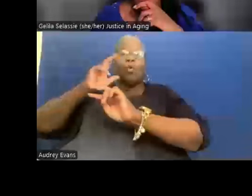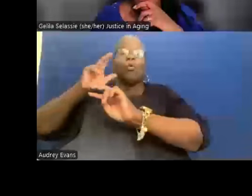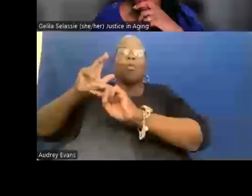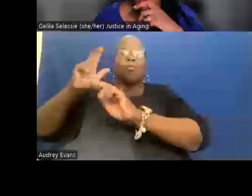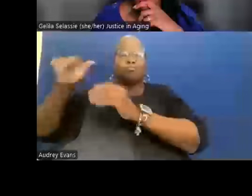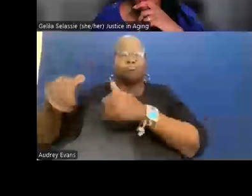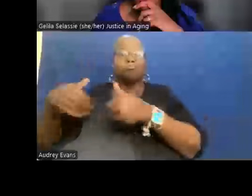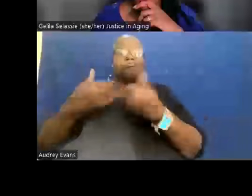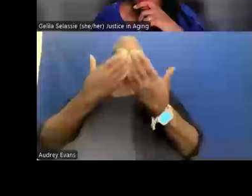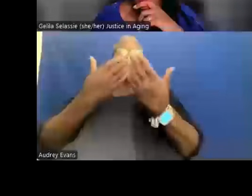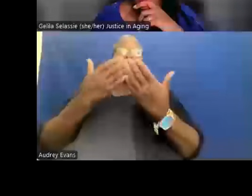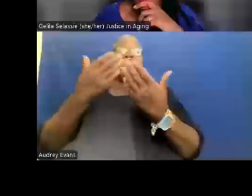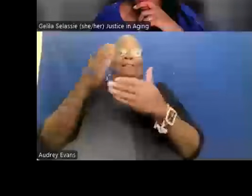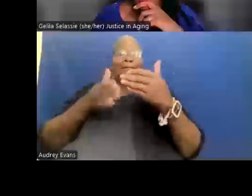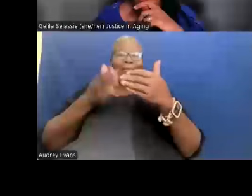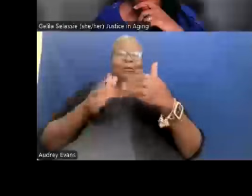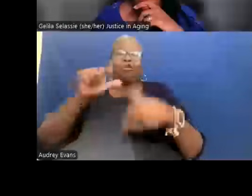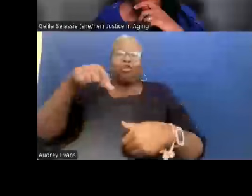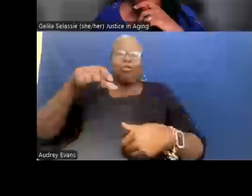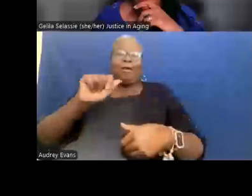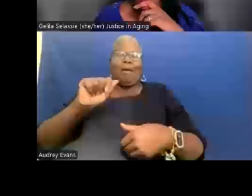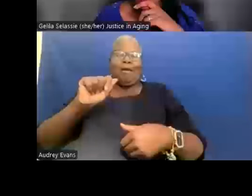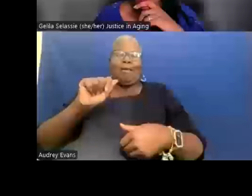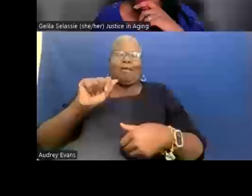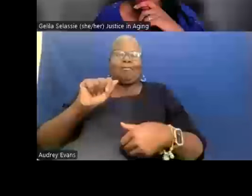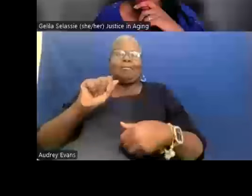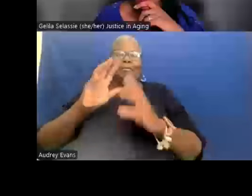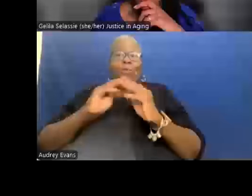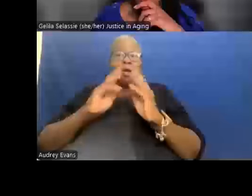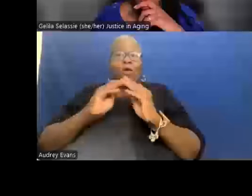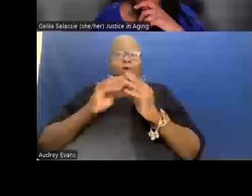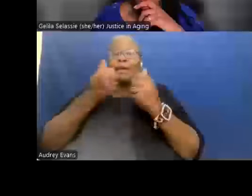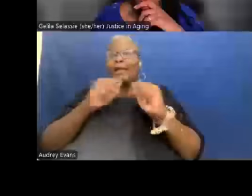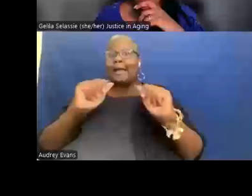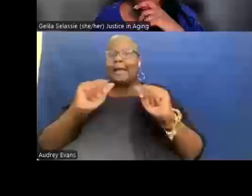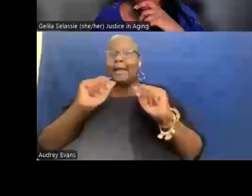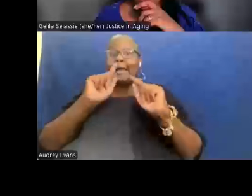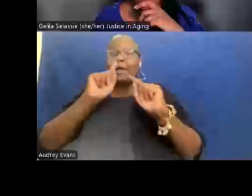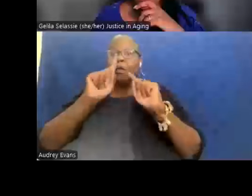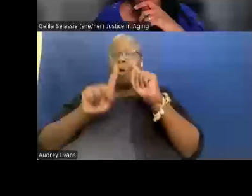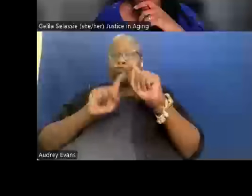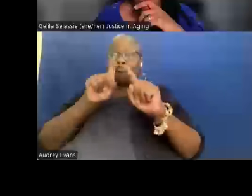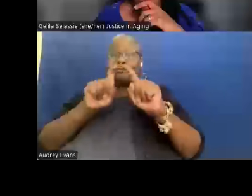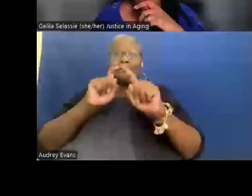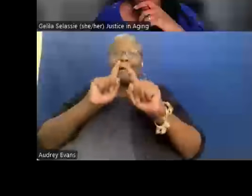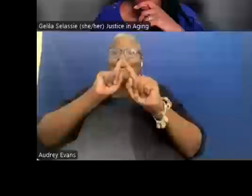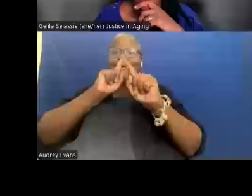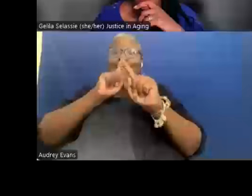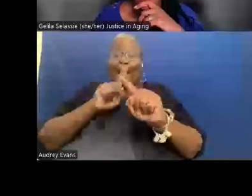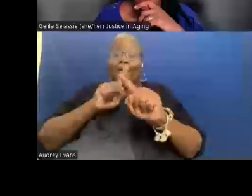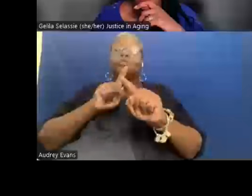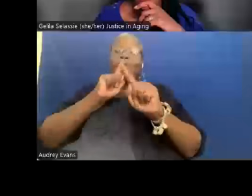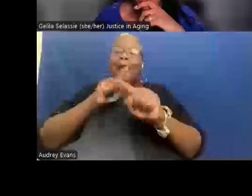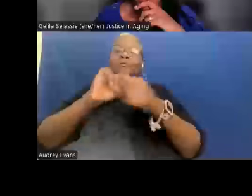themes during the Q&A at the end of today's webinar. Any unanswered questions will be addressed via